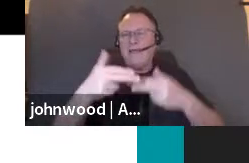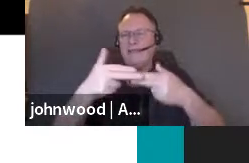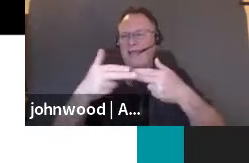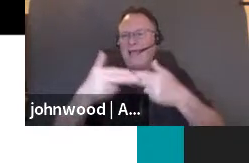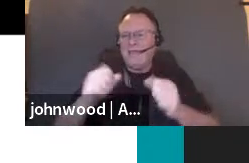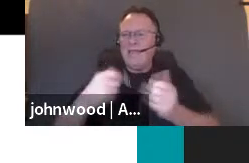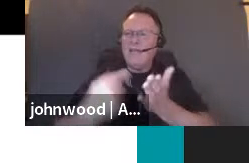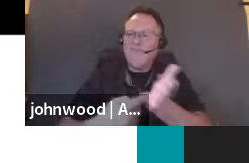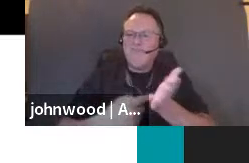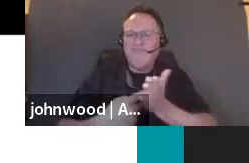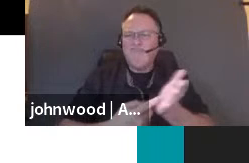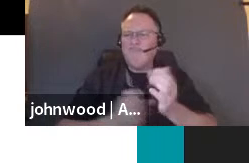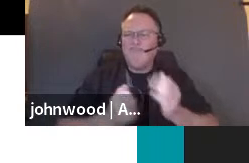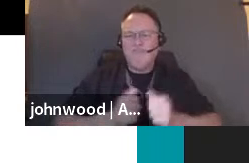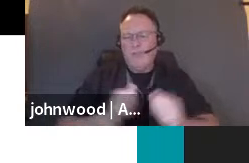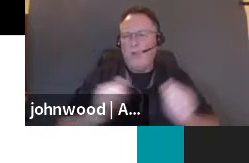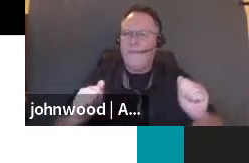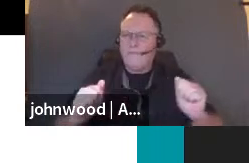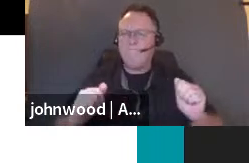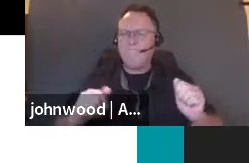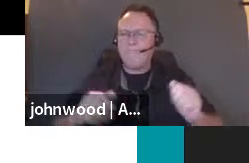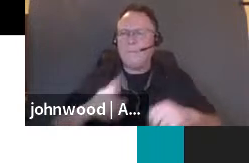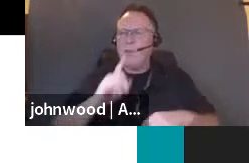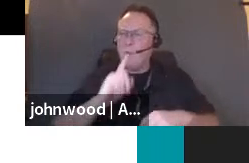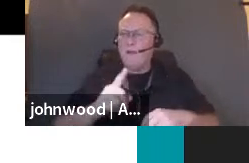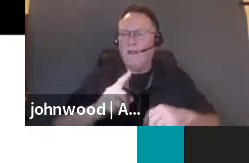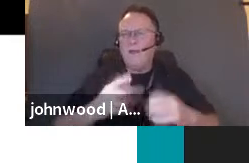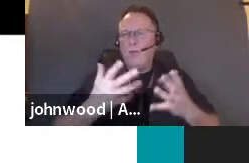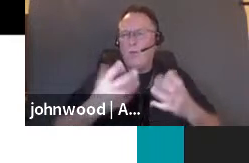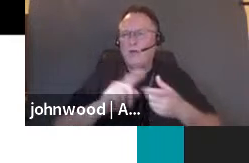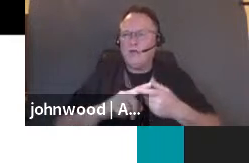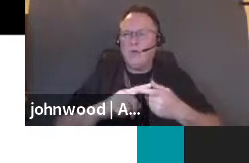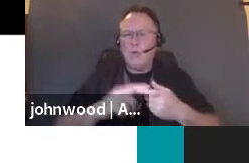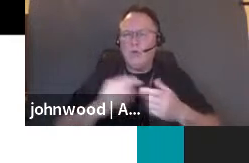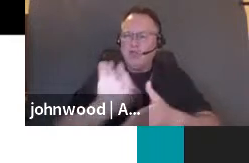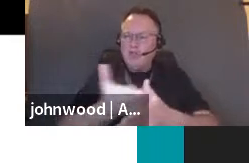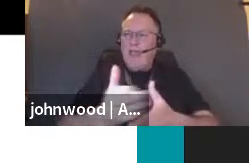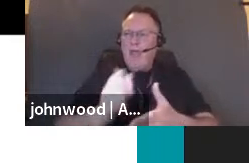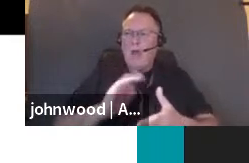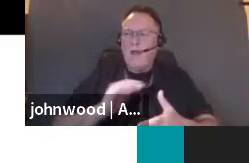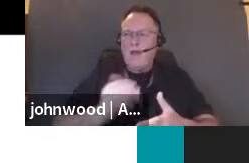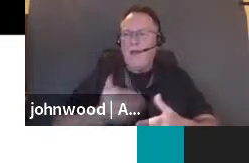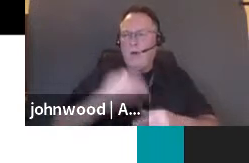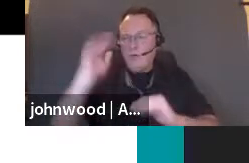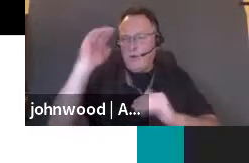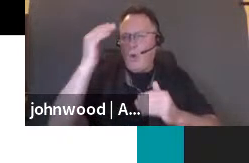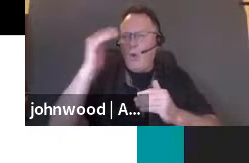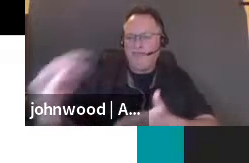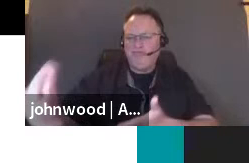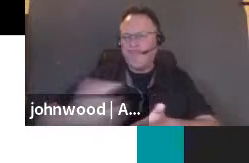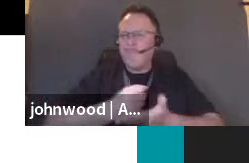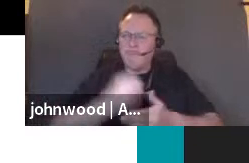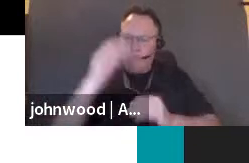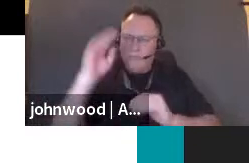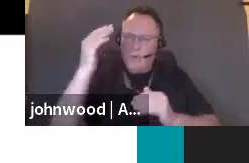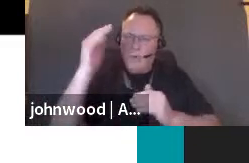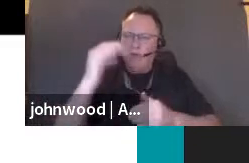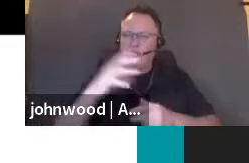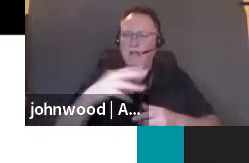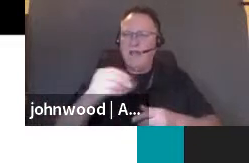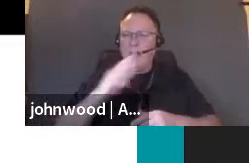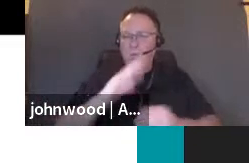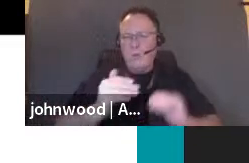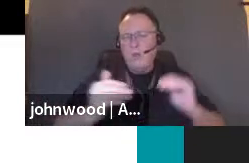dialogue, our intent today is to really share our collective knowledge and use this as a foundation that will inform our approach to designing